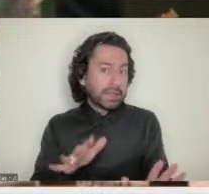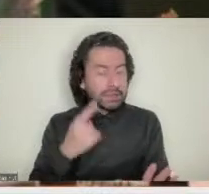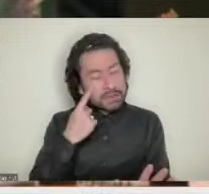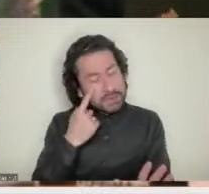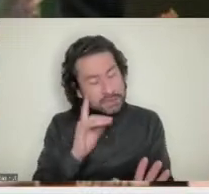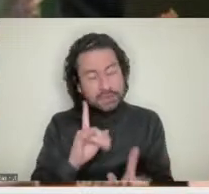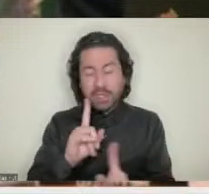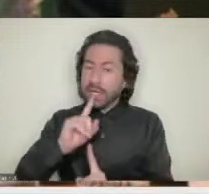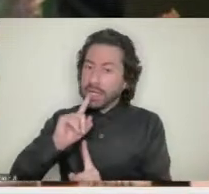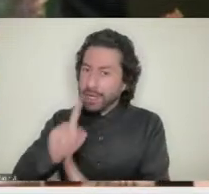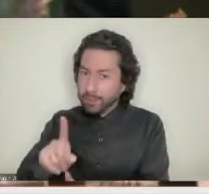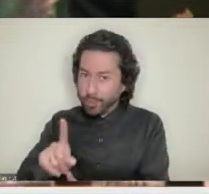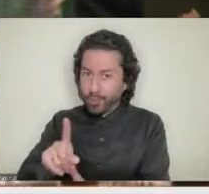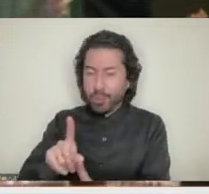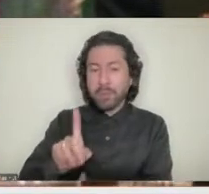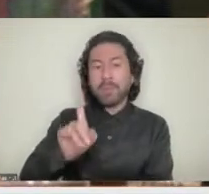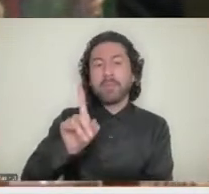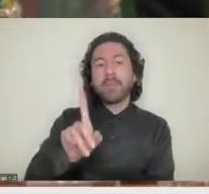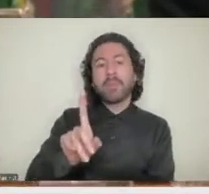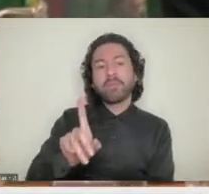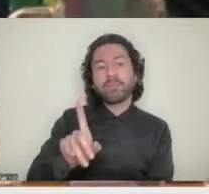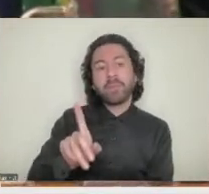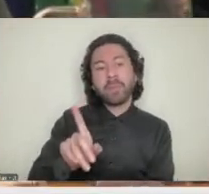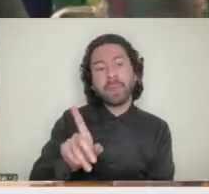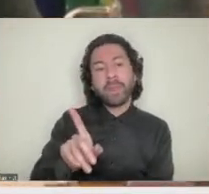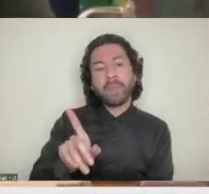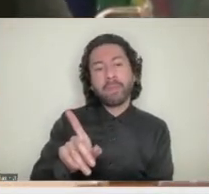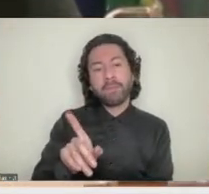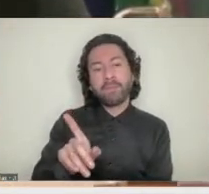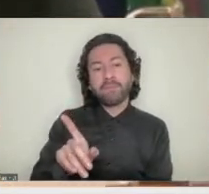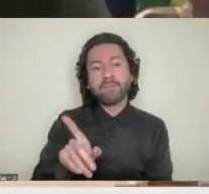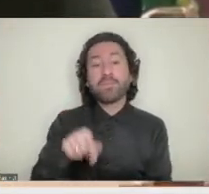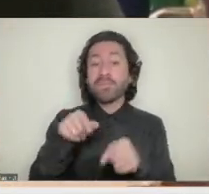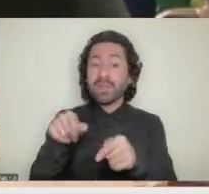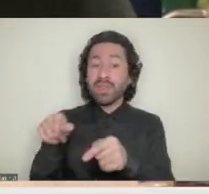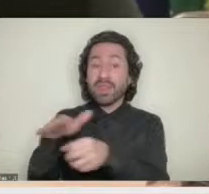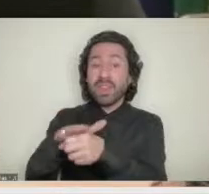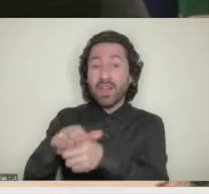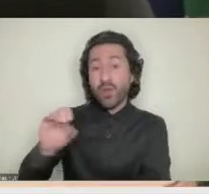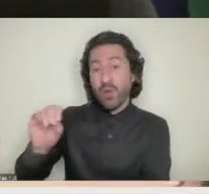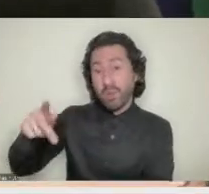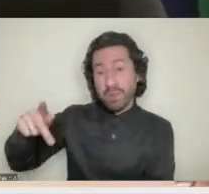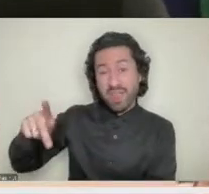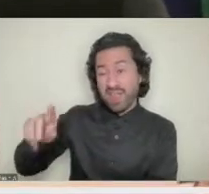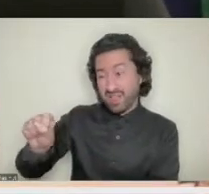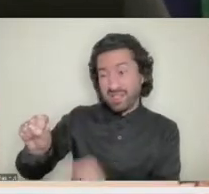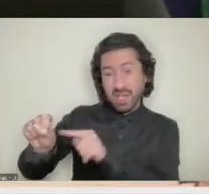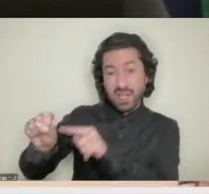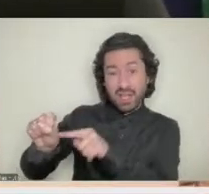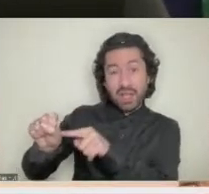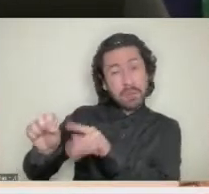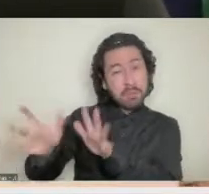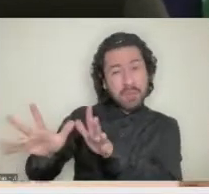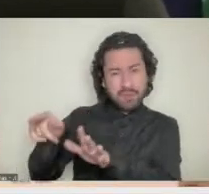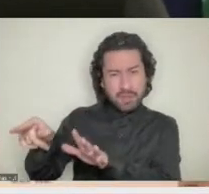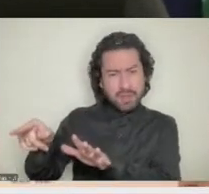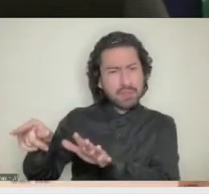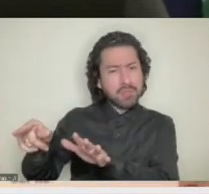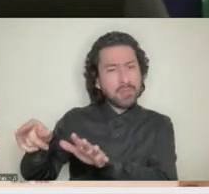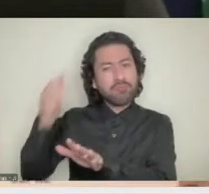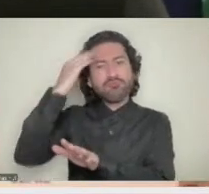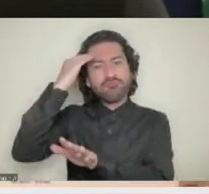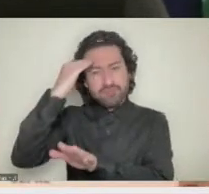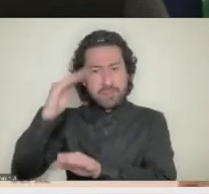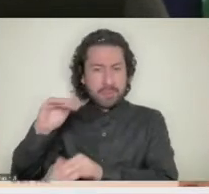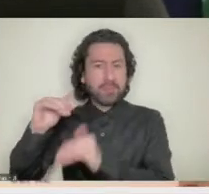to understand, but I believe that Oriel, with all the initiatives that they have, as from PAO in territories, could